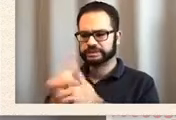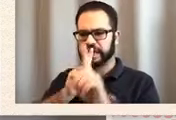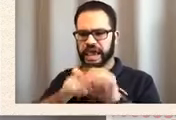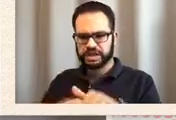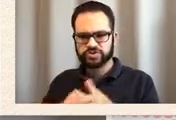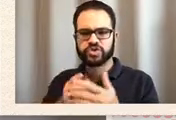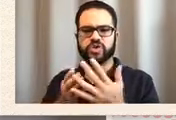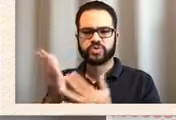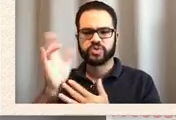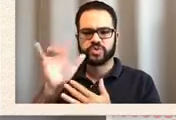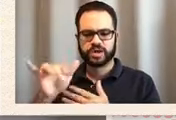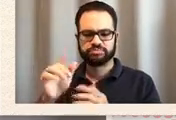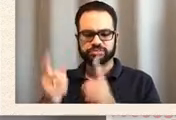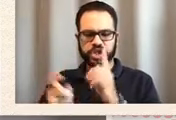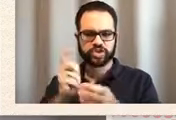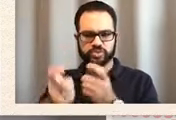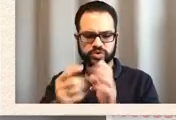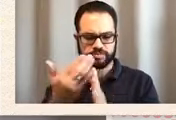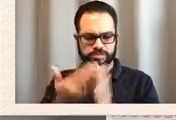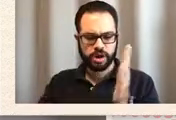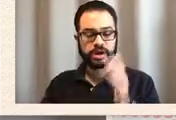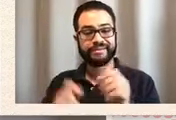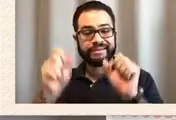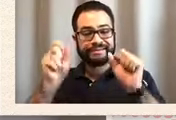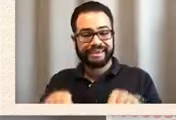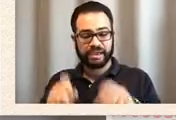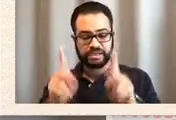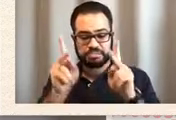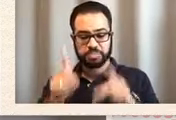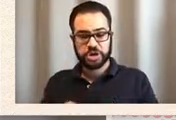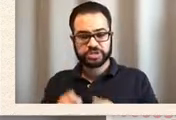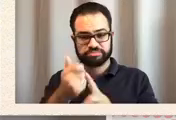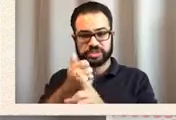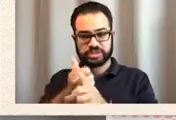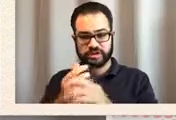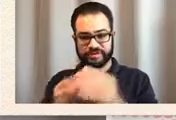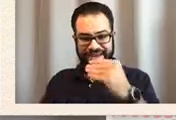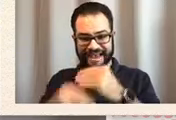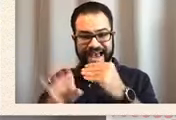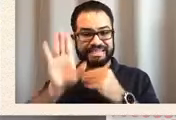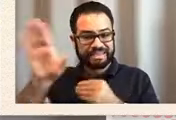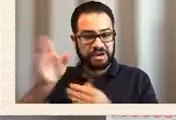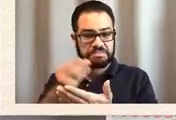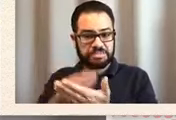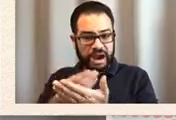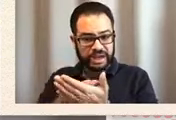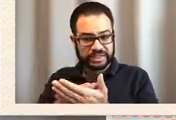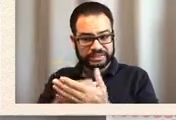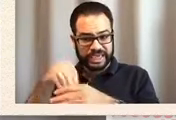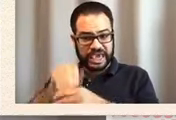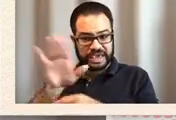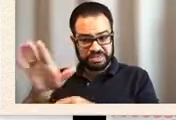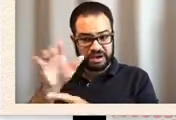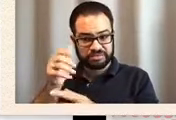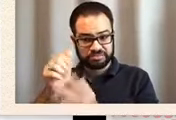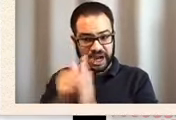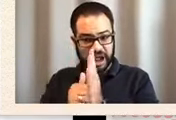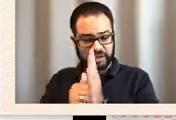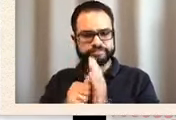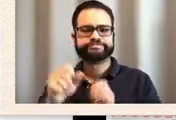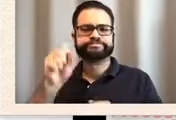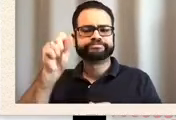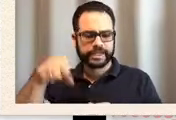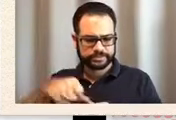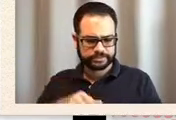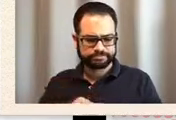can the individual, the beneficiary, put their own money in the ABLE United account? And the great answer is yes. They can put their money.